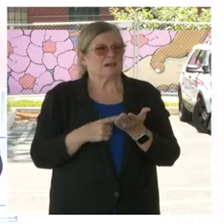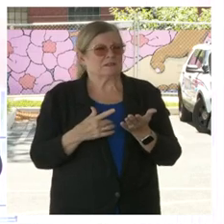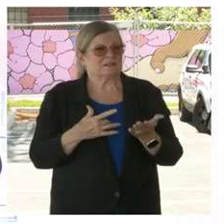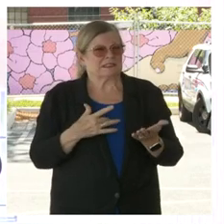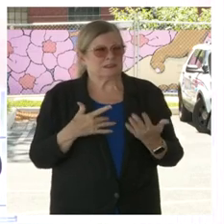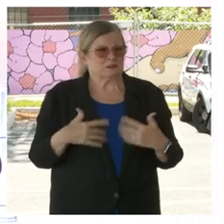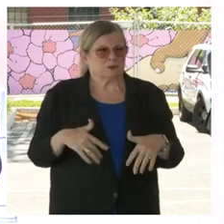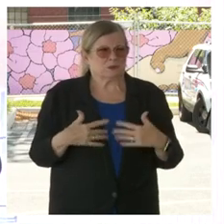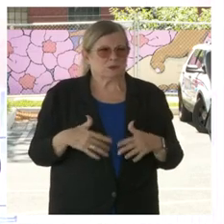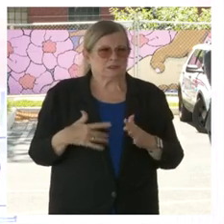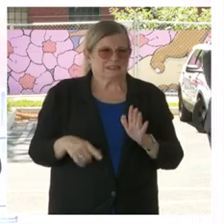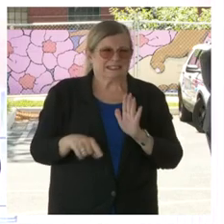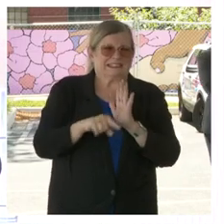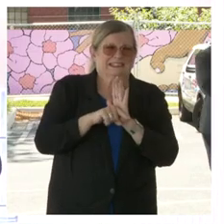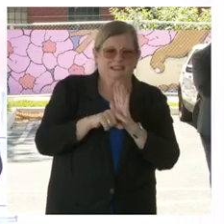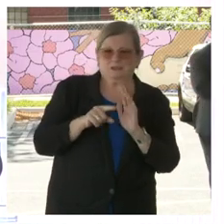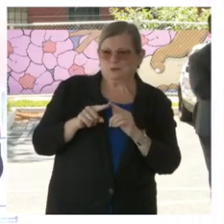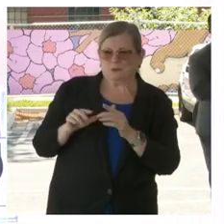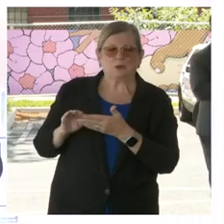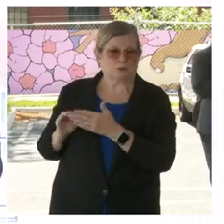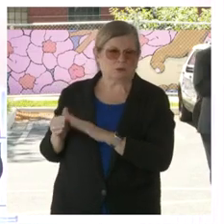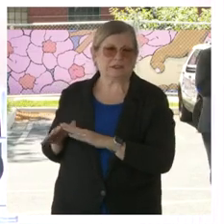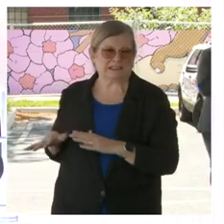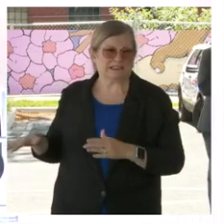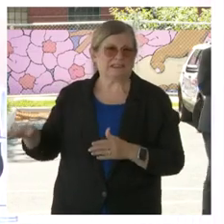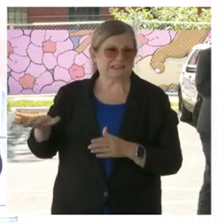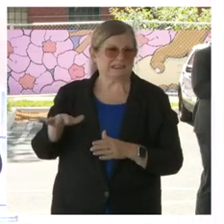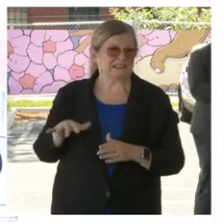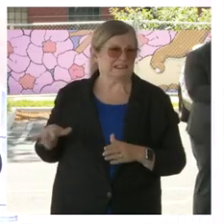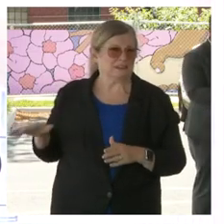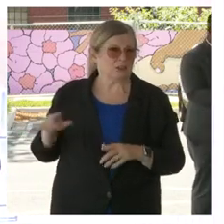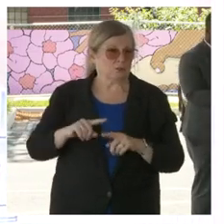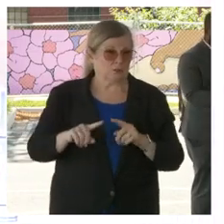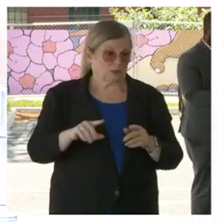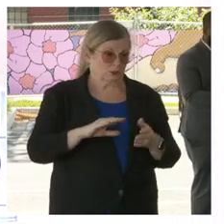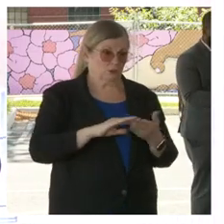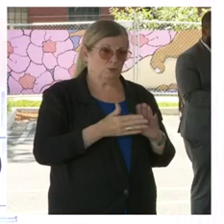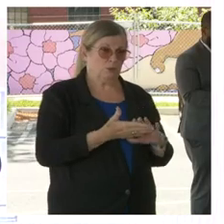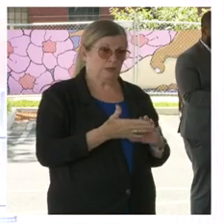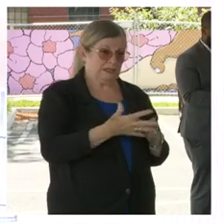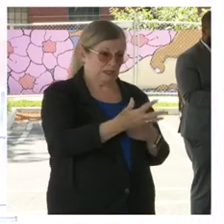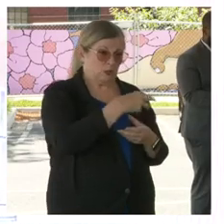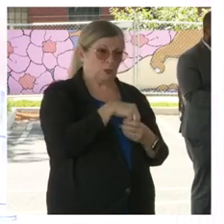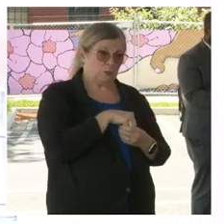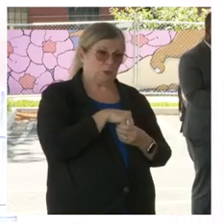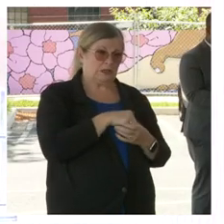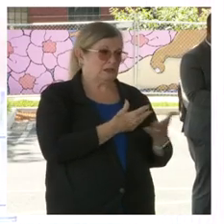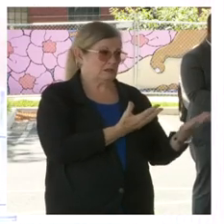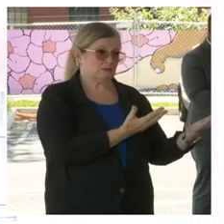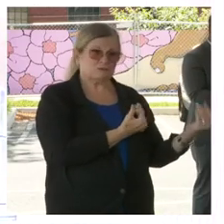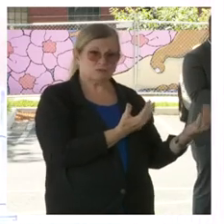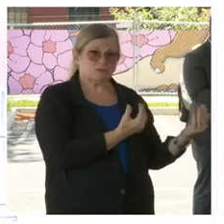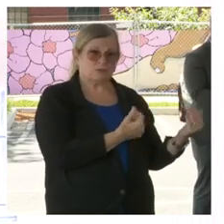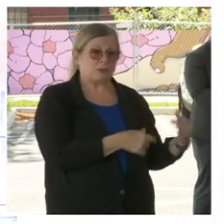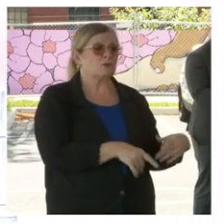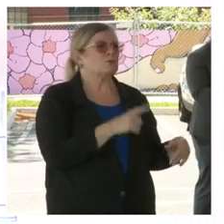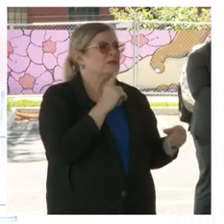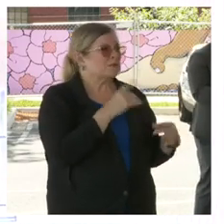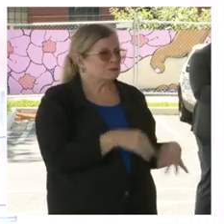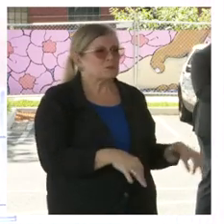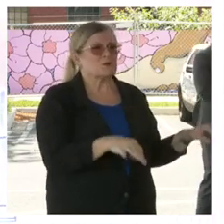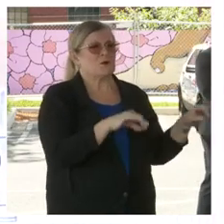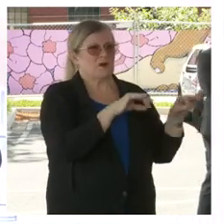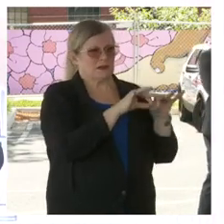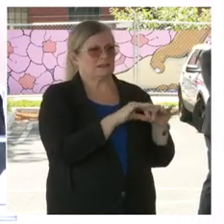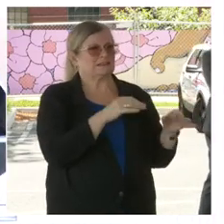community. Community engagement and inclusion is essential. It's for that reason that I cannot express how happy